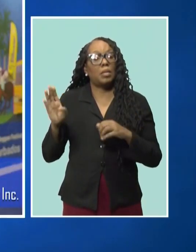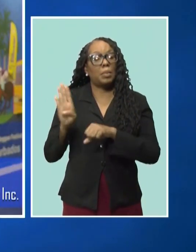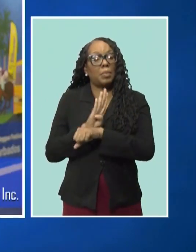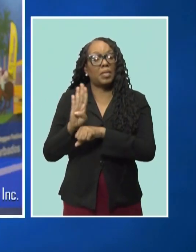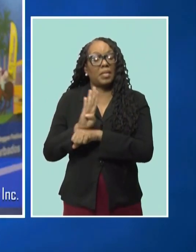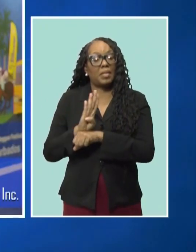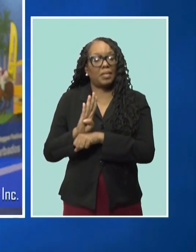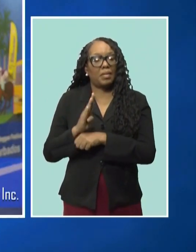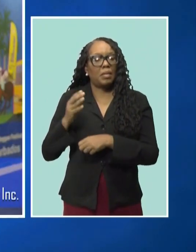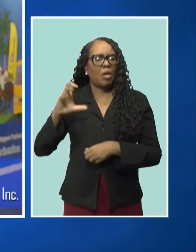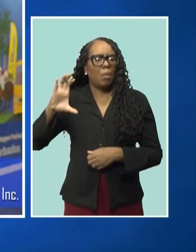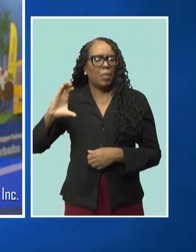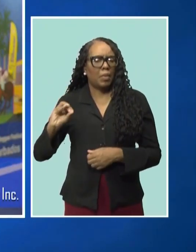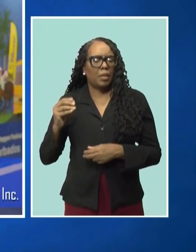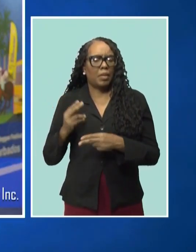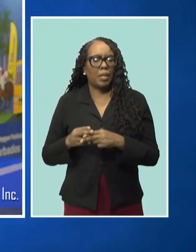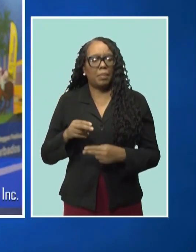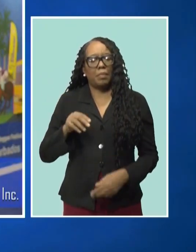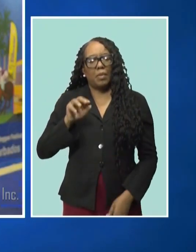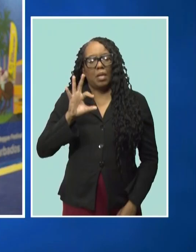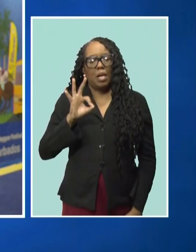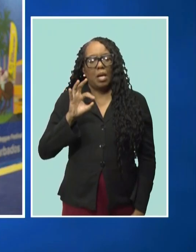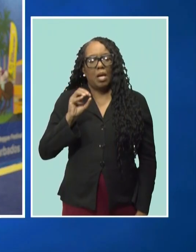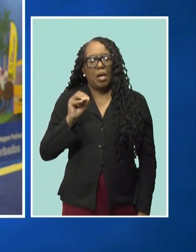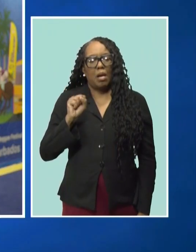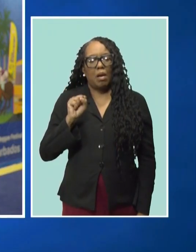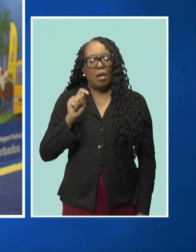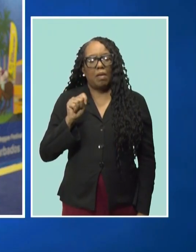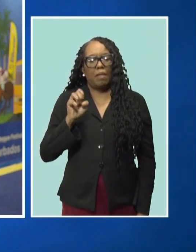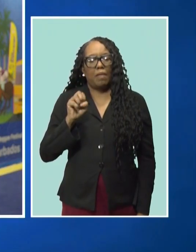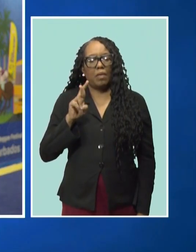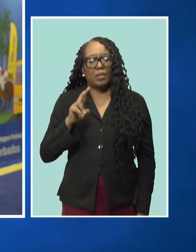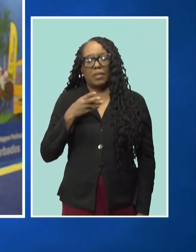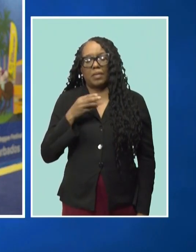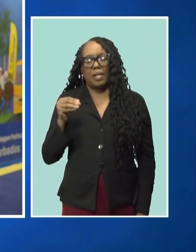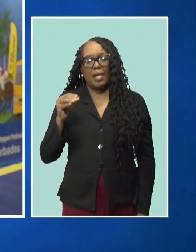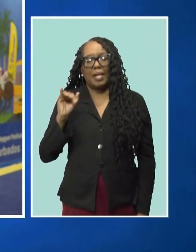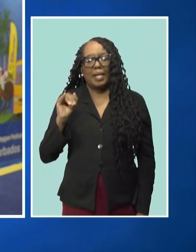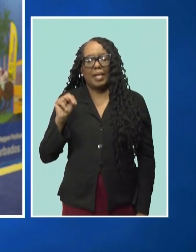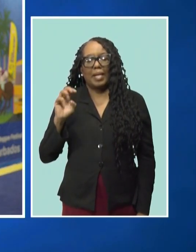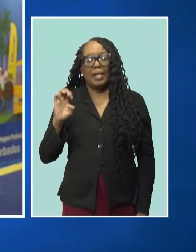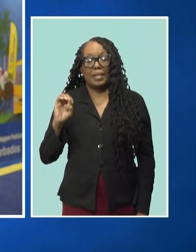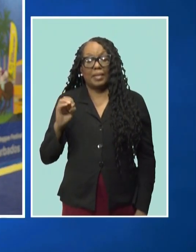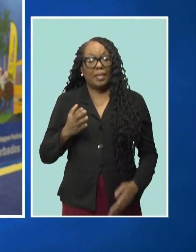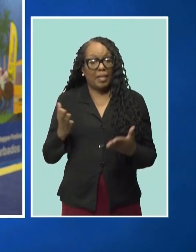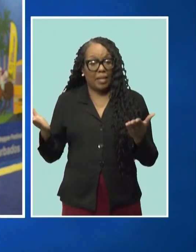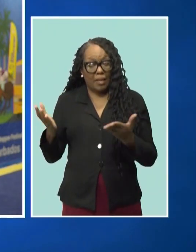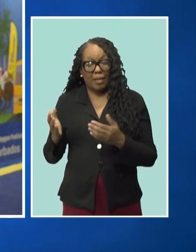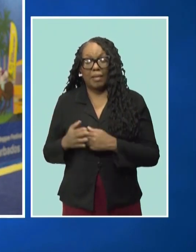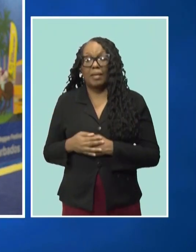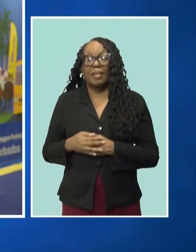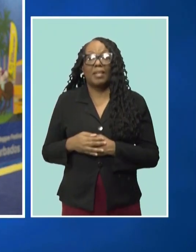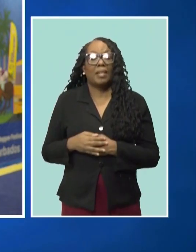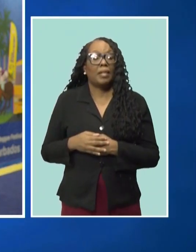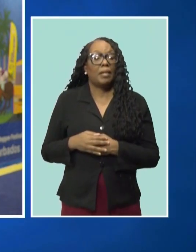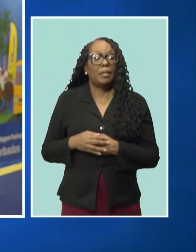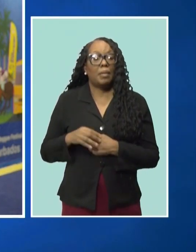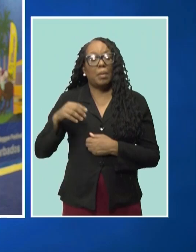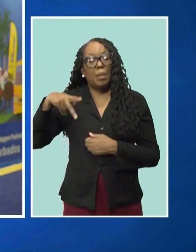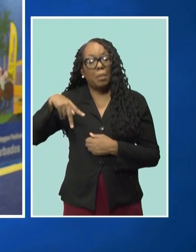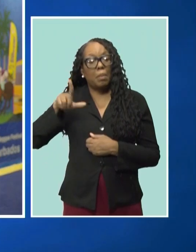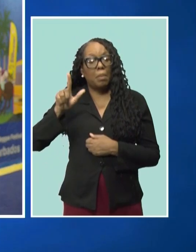are one of the main port agents on island. We also have MC Yachting. We have Platinum